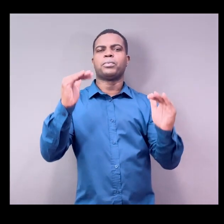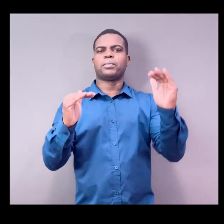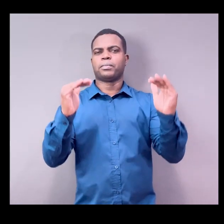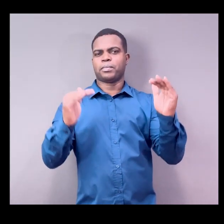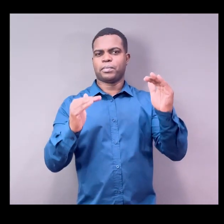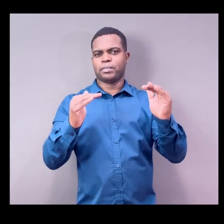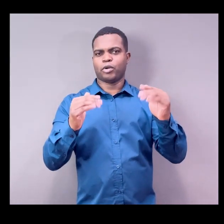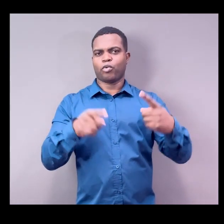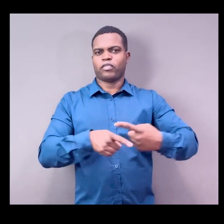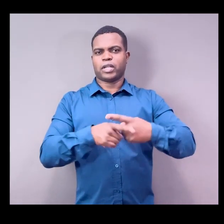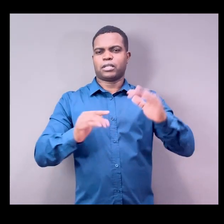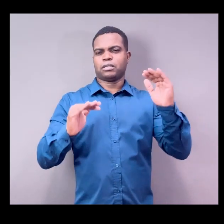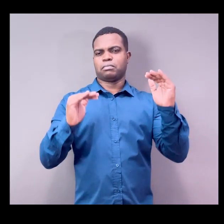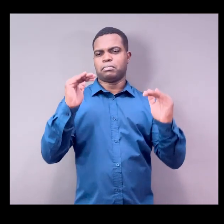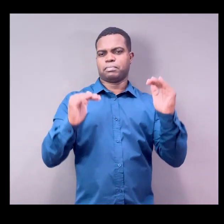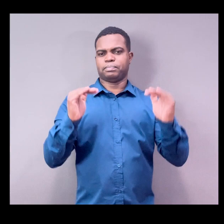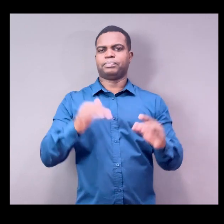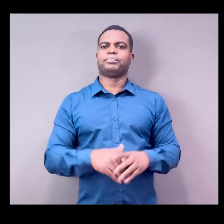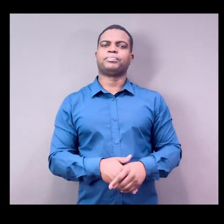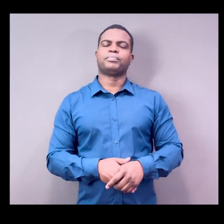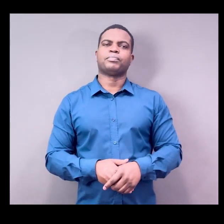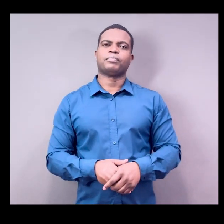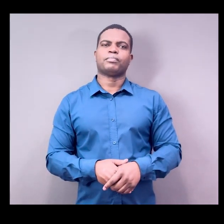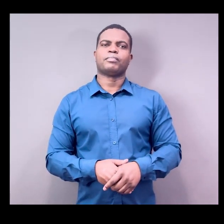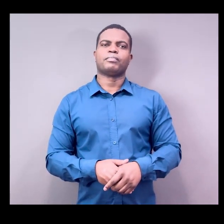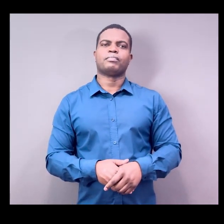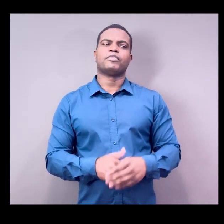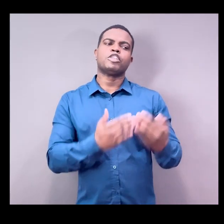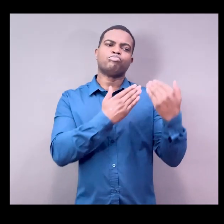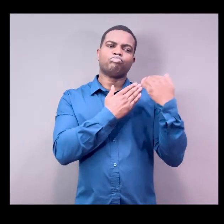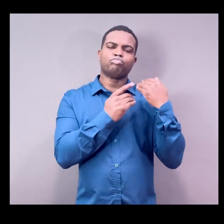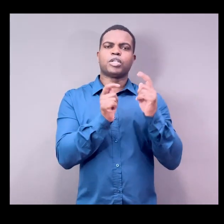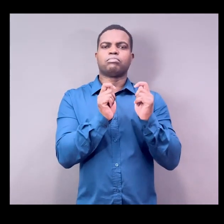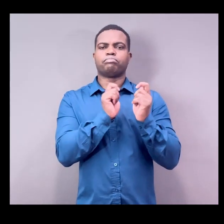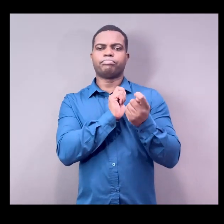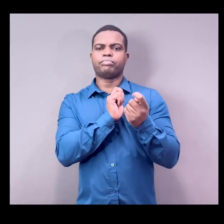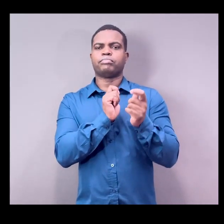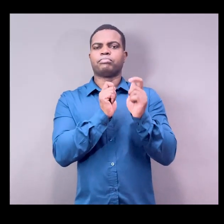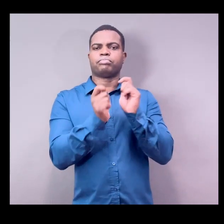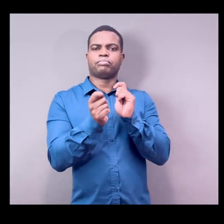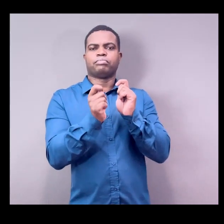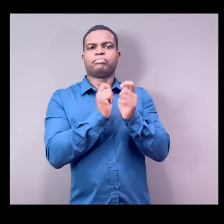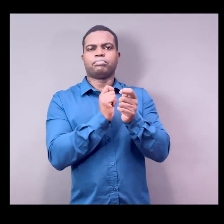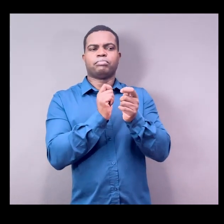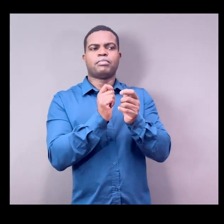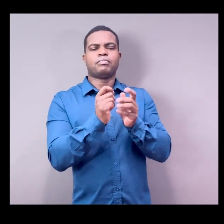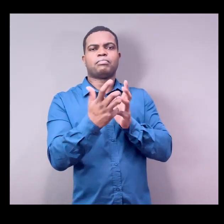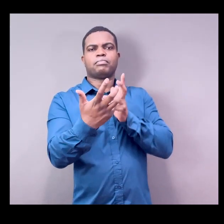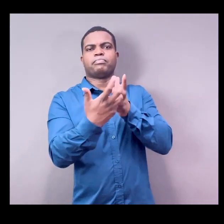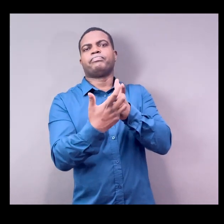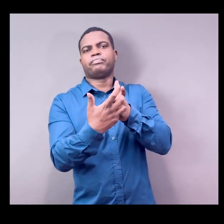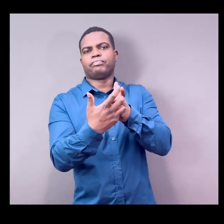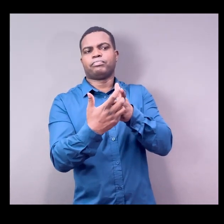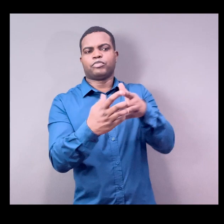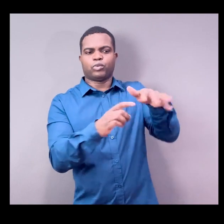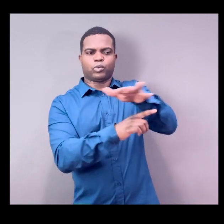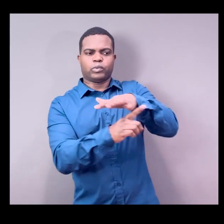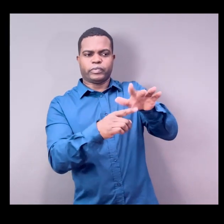mitigation measures. It could be that you have to adjust roles or involve additional